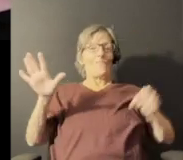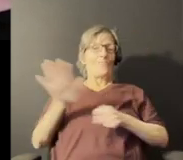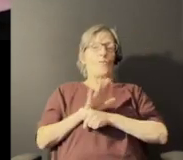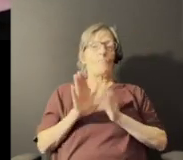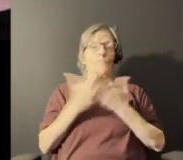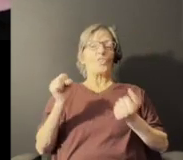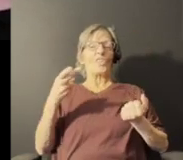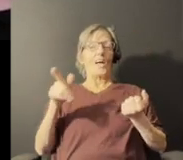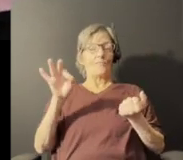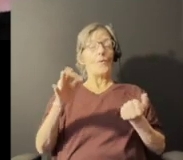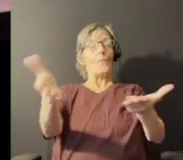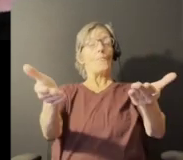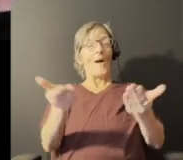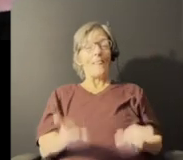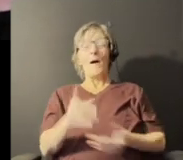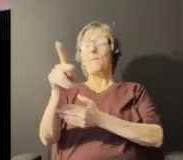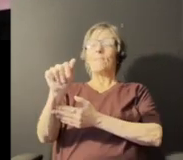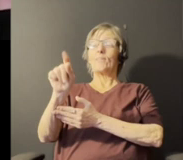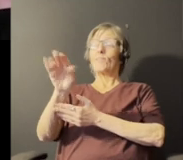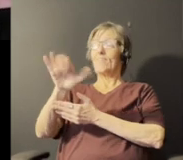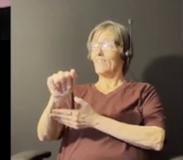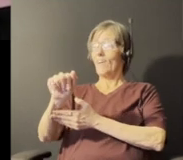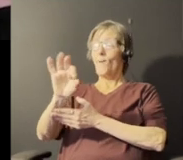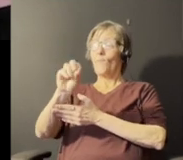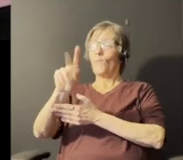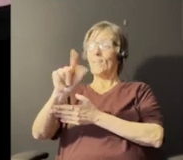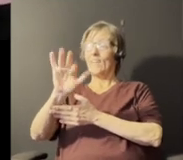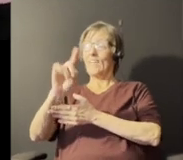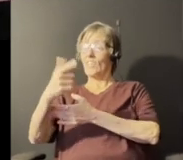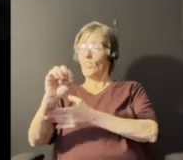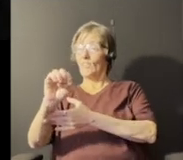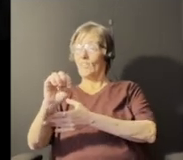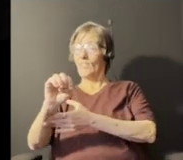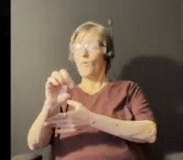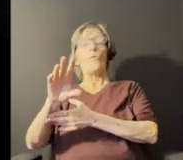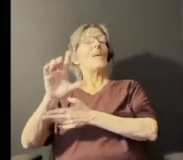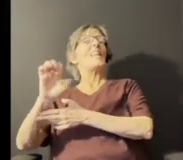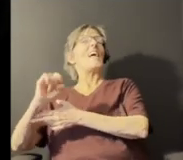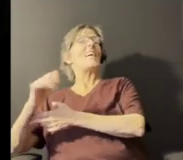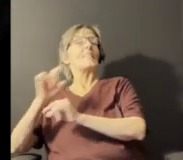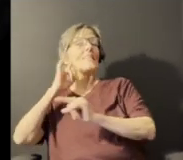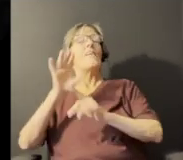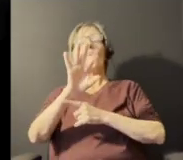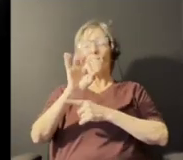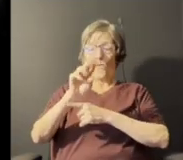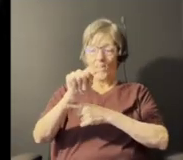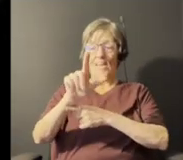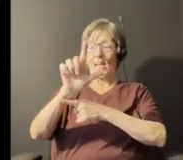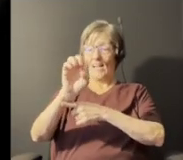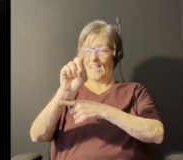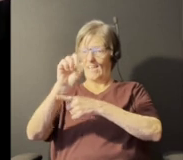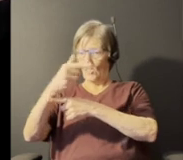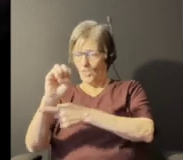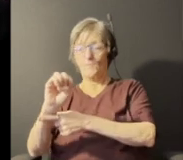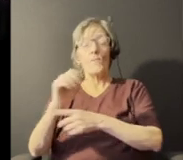bookshelf. And welcome, Patricia Fortlage. It's Fortlage or Fortlage? Fortlage.